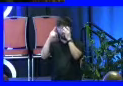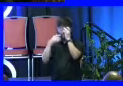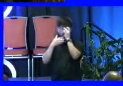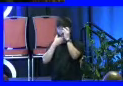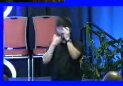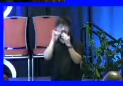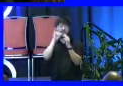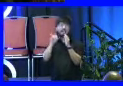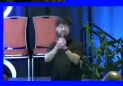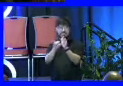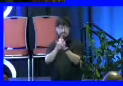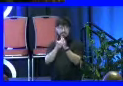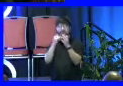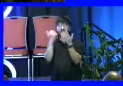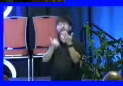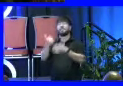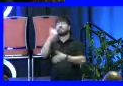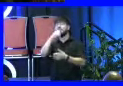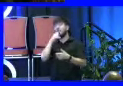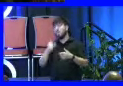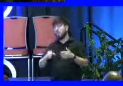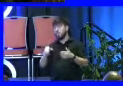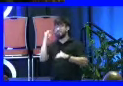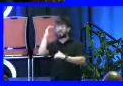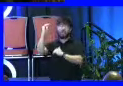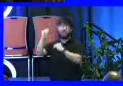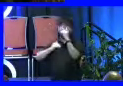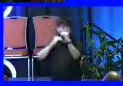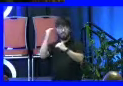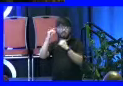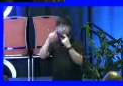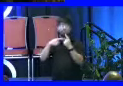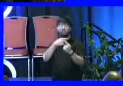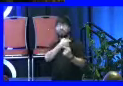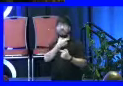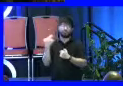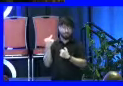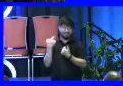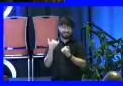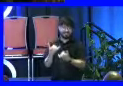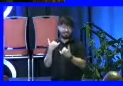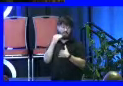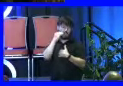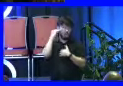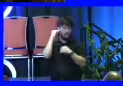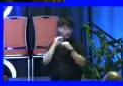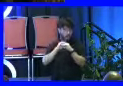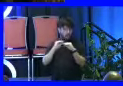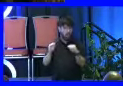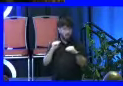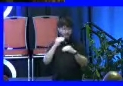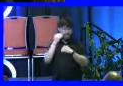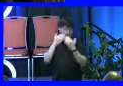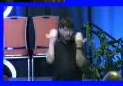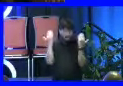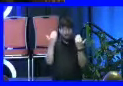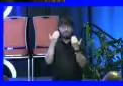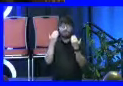and prioritize older adults at risk of or currently homeless, since they are arguably more vulnerable